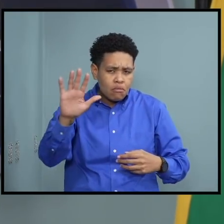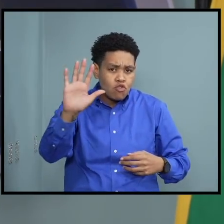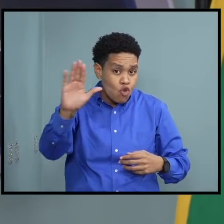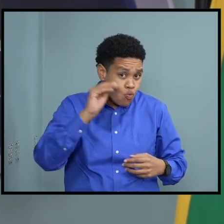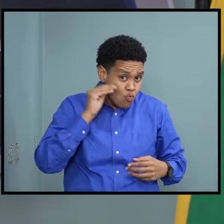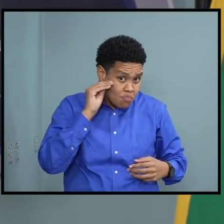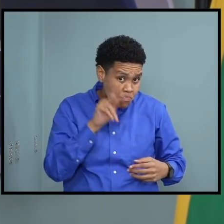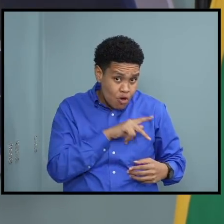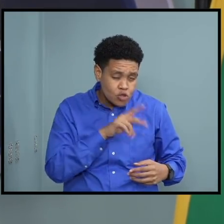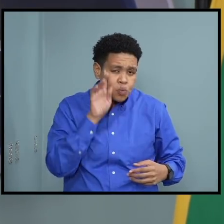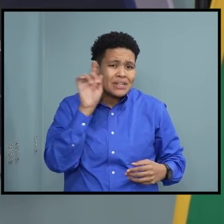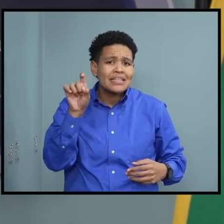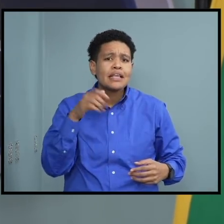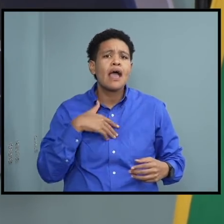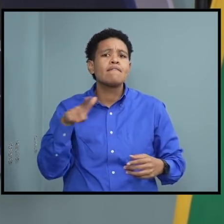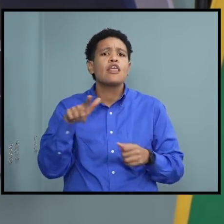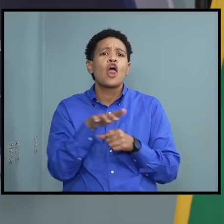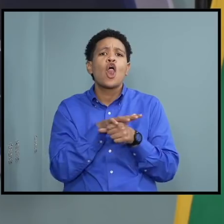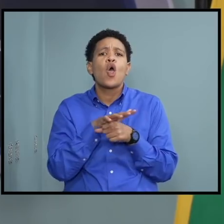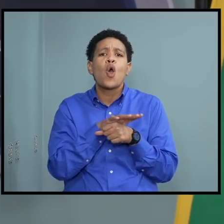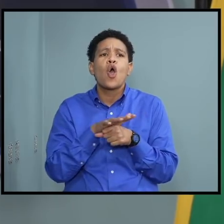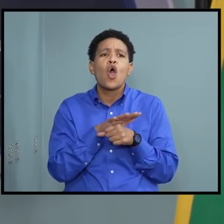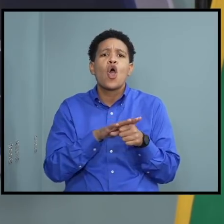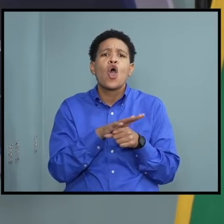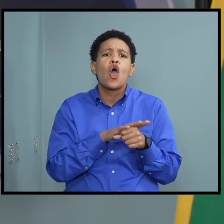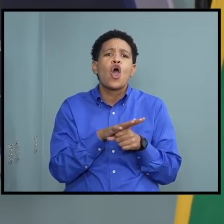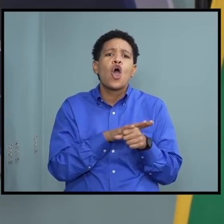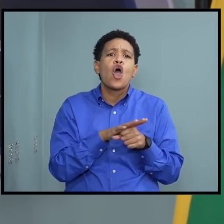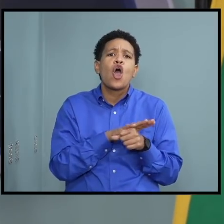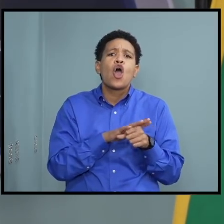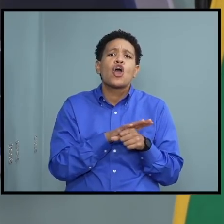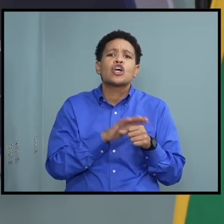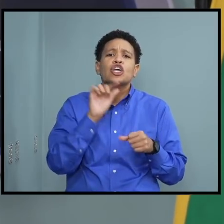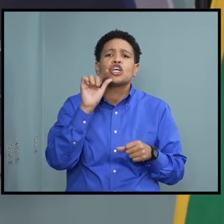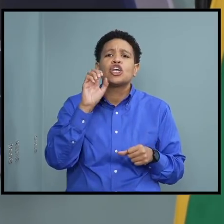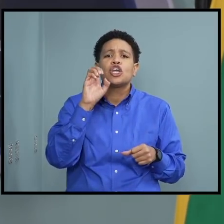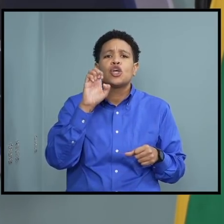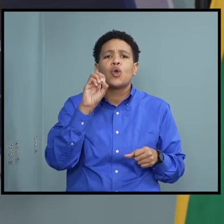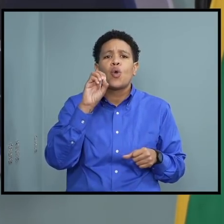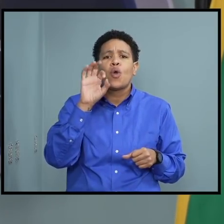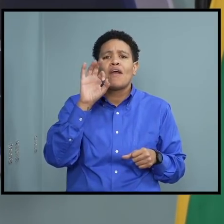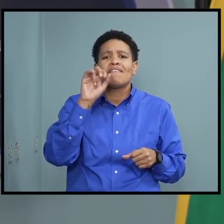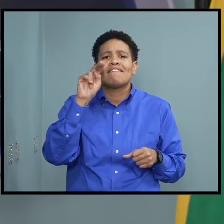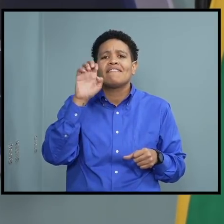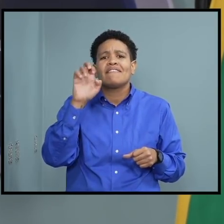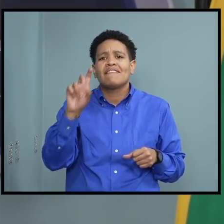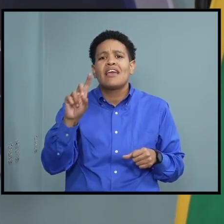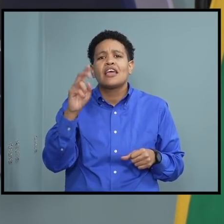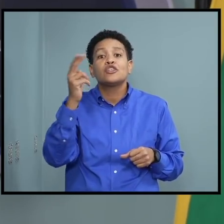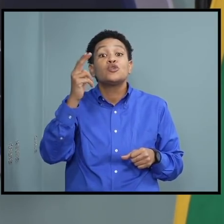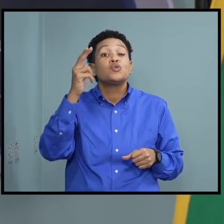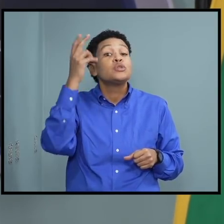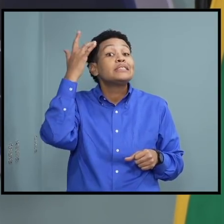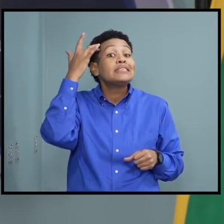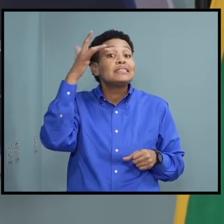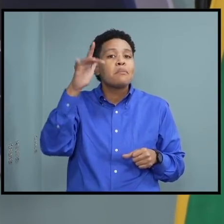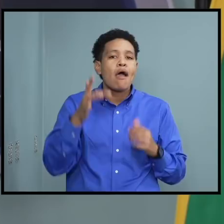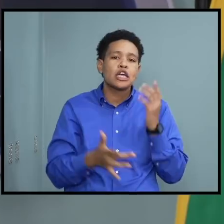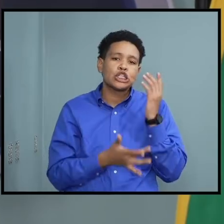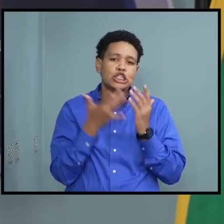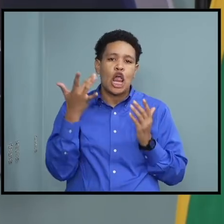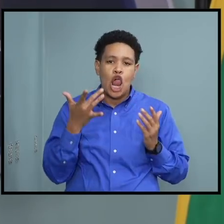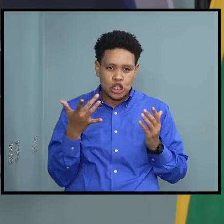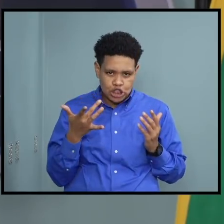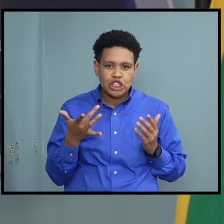consent to have their locations geofenced using smart